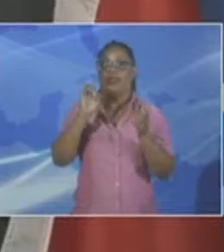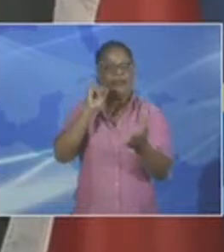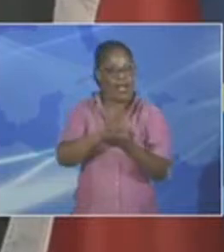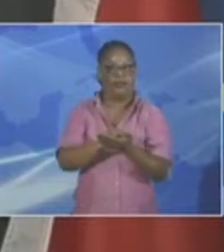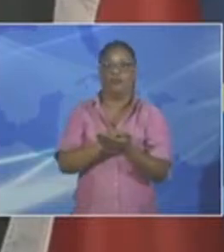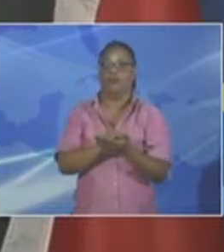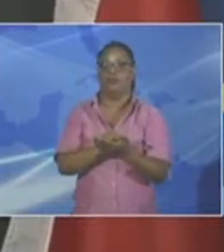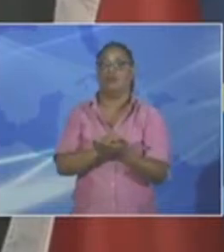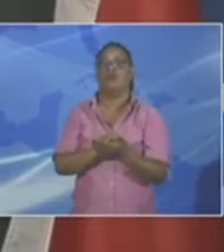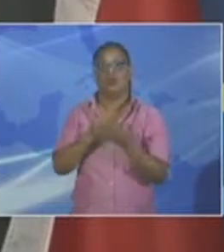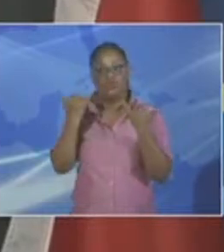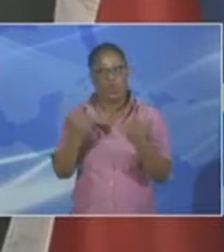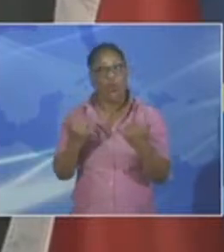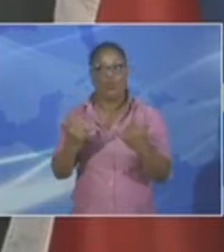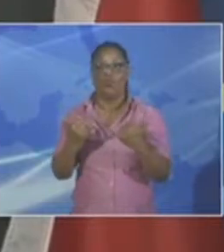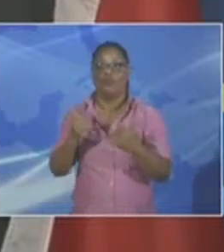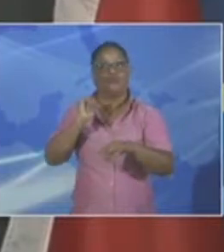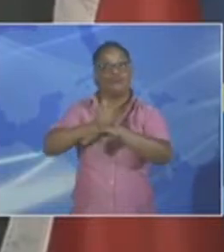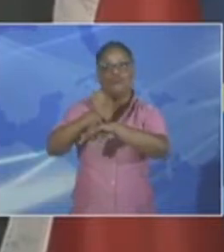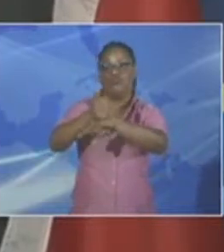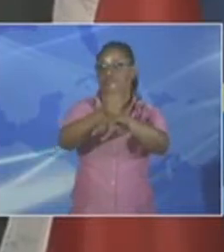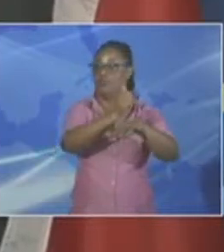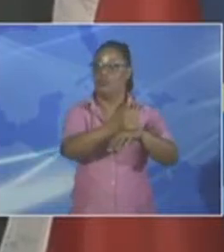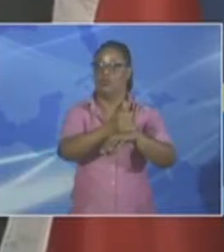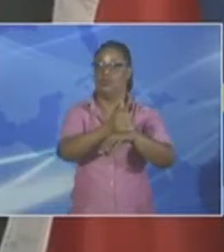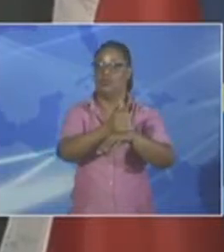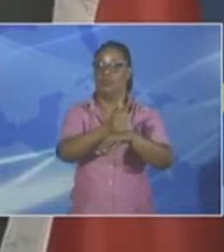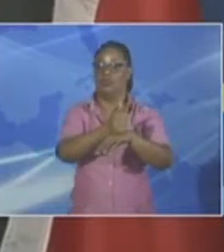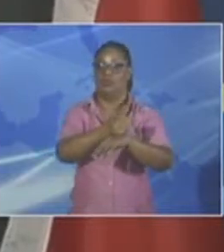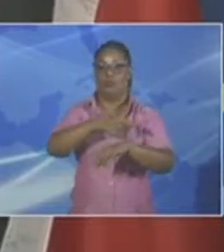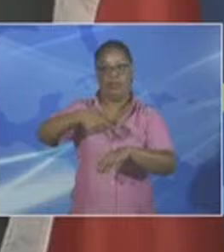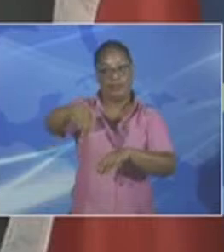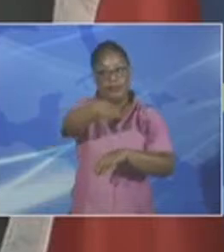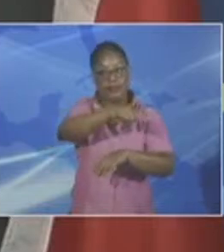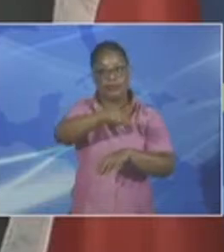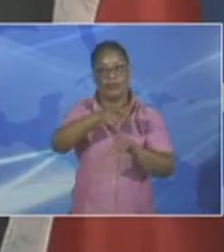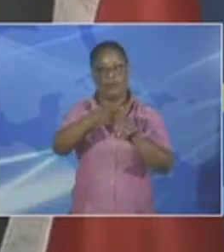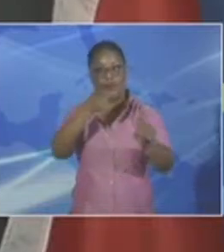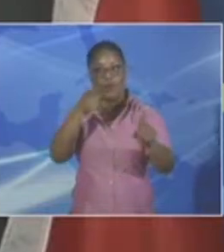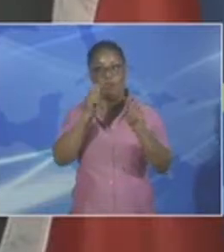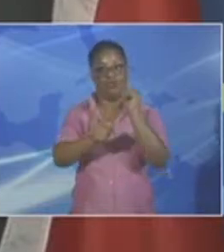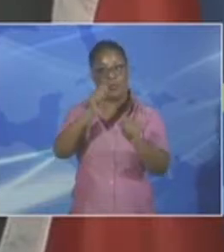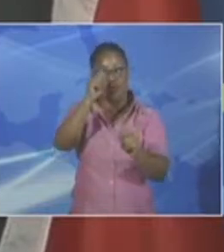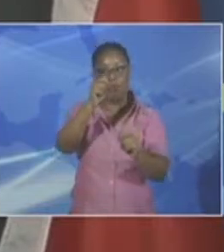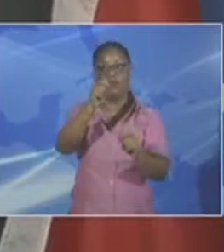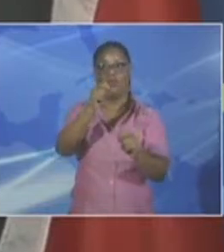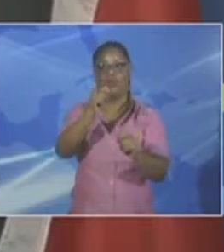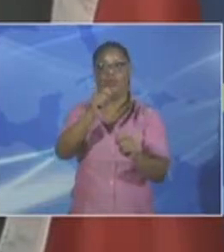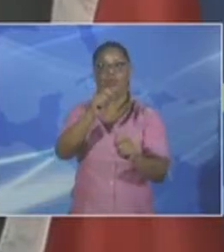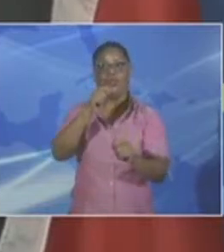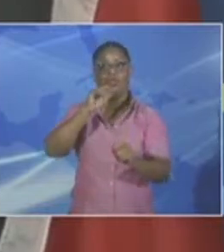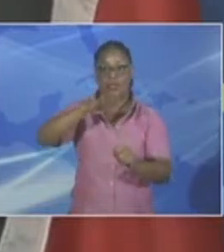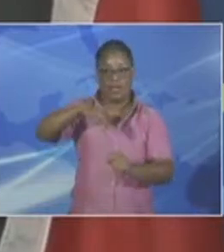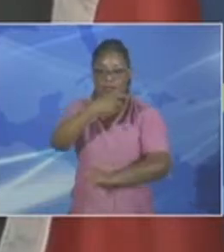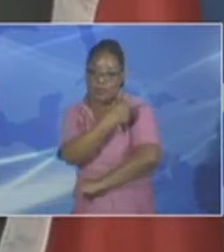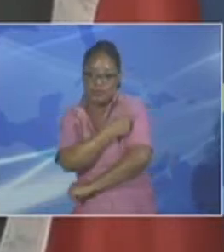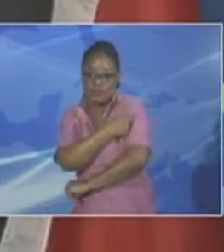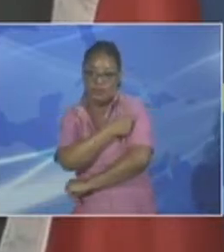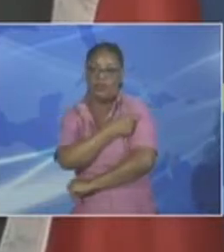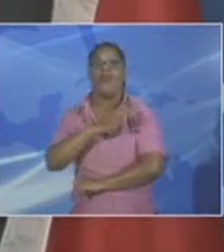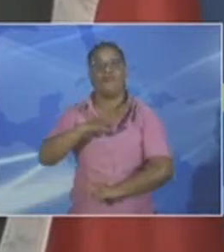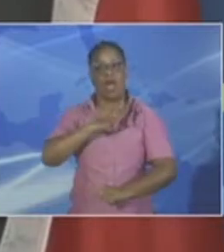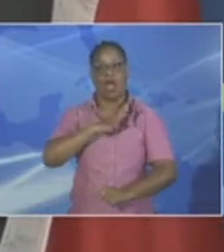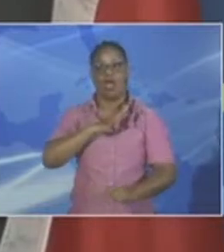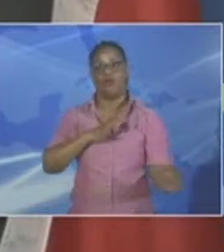is in place with respect to unvaccinated non-nationals, but we anticipate that sometime in the not-too-distant future, given